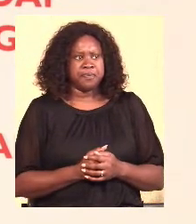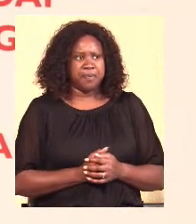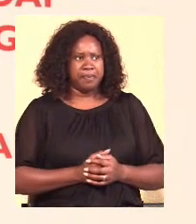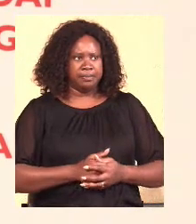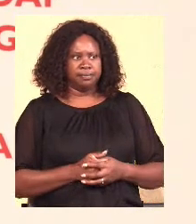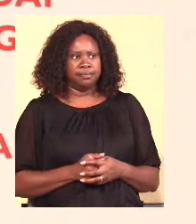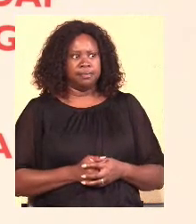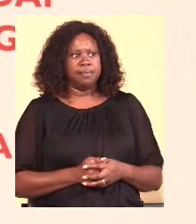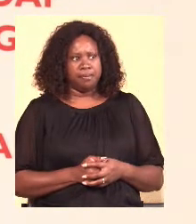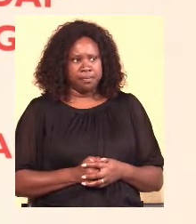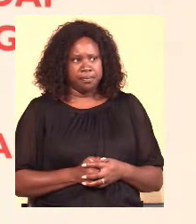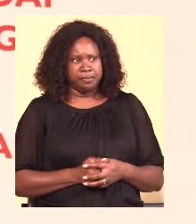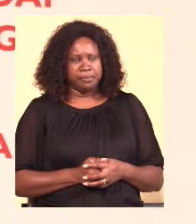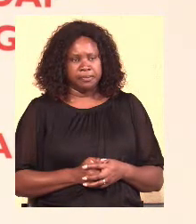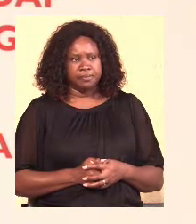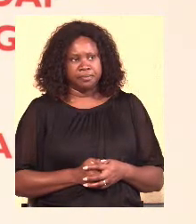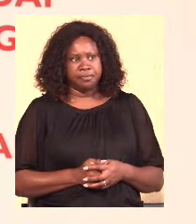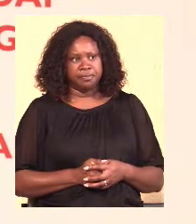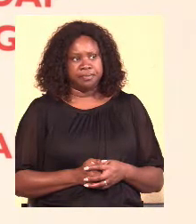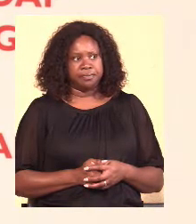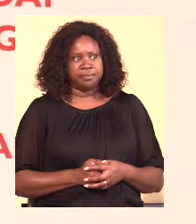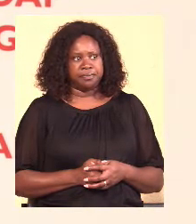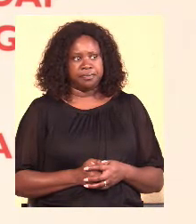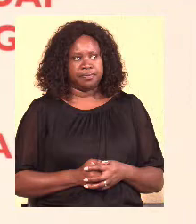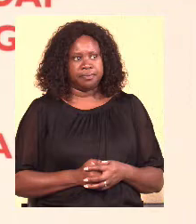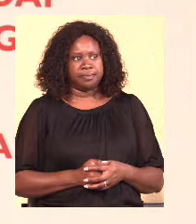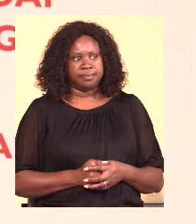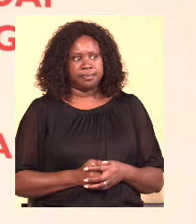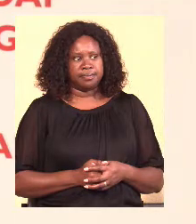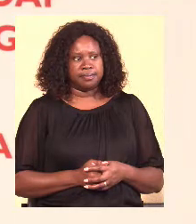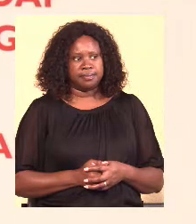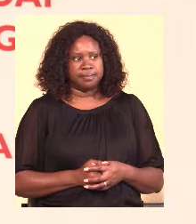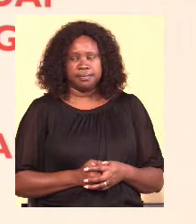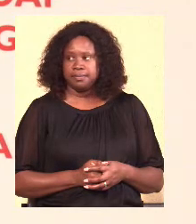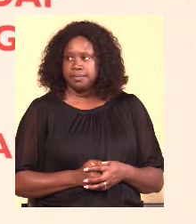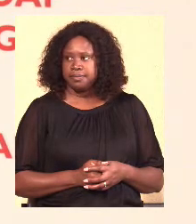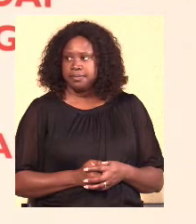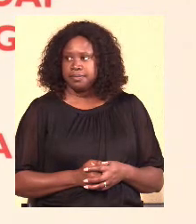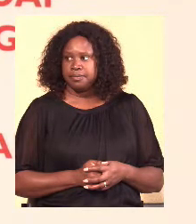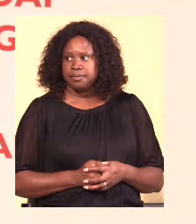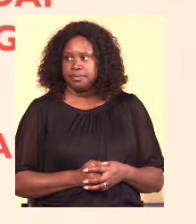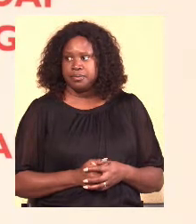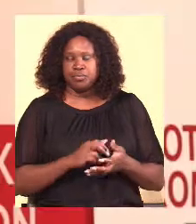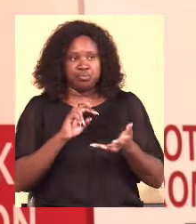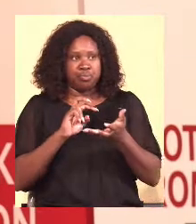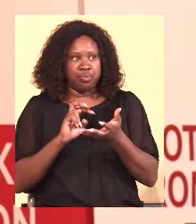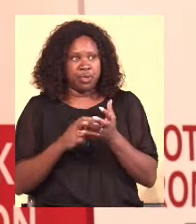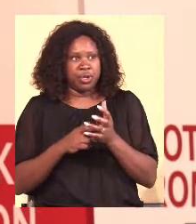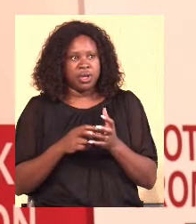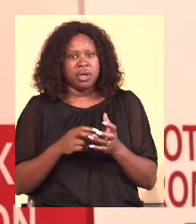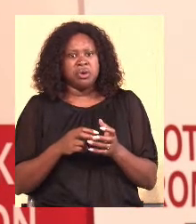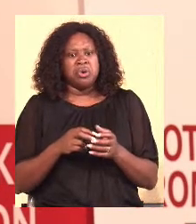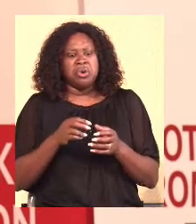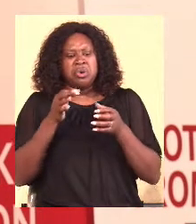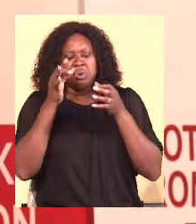get access to e-learning platform that the institutions are using. So therefore, the repercussions of actually boycotting are